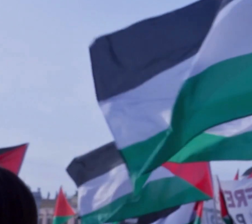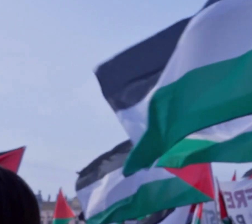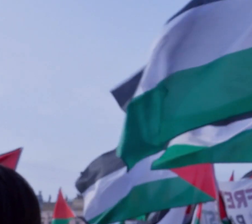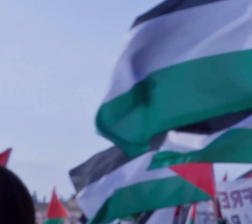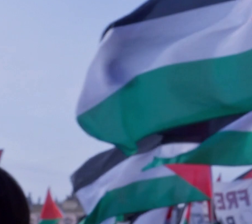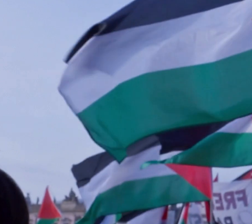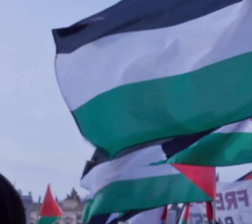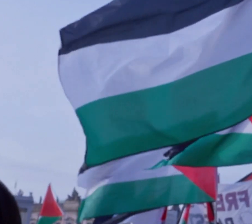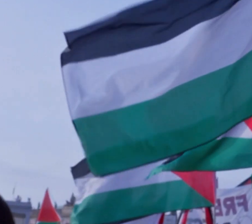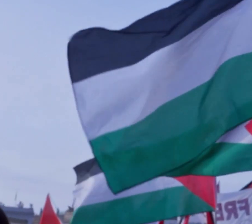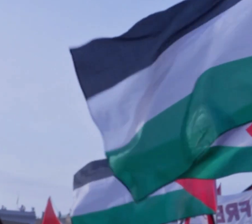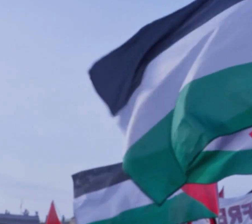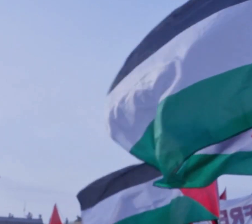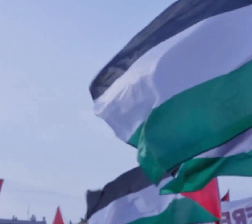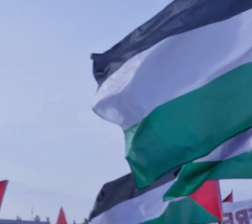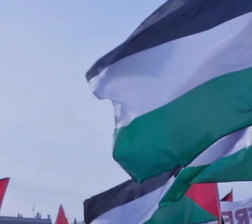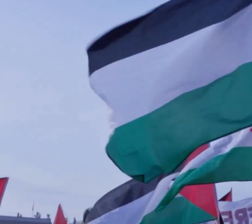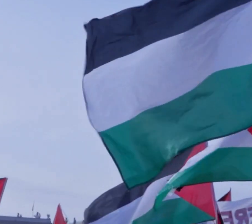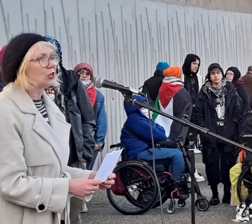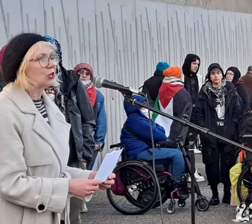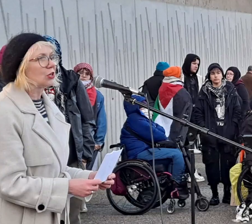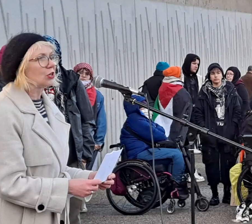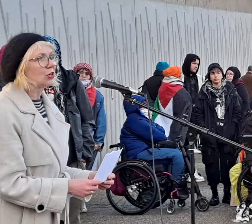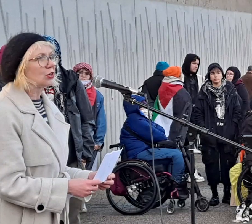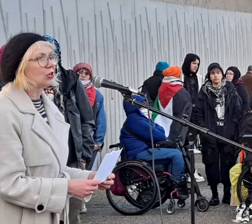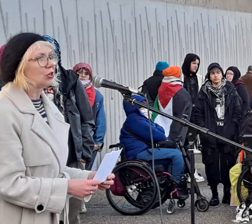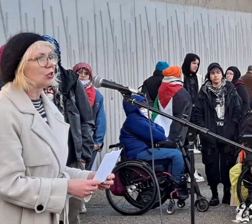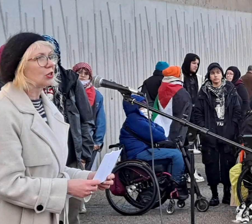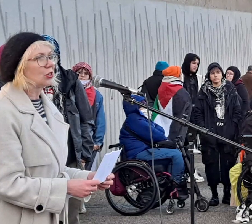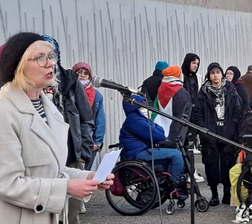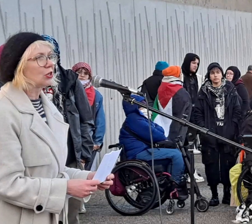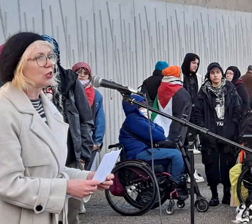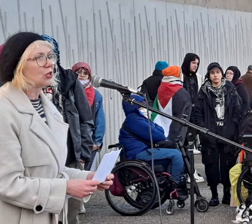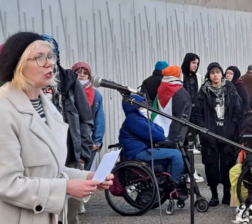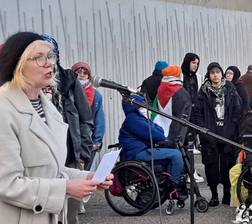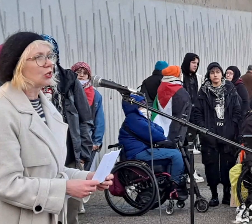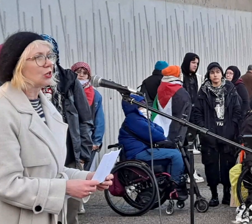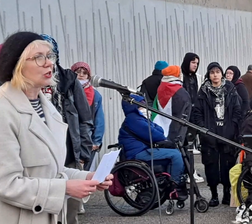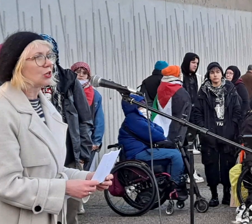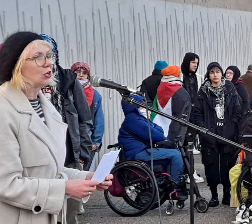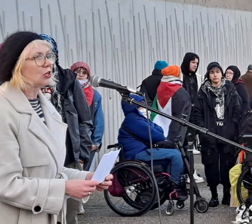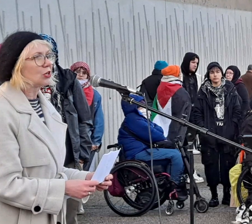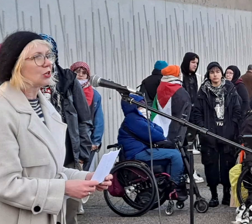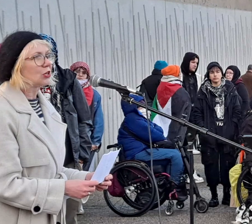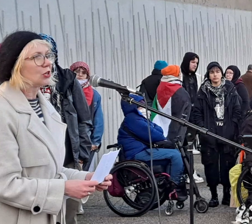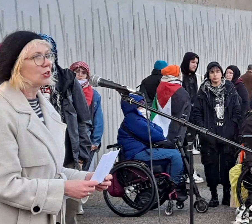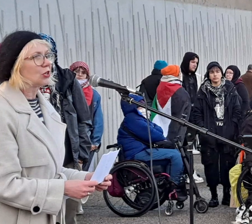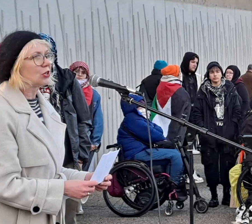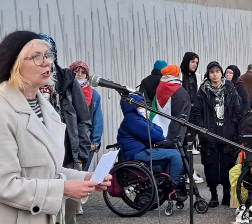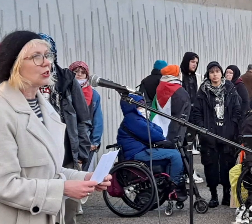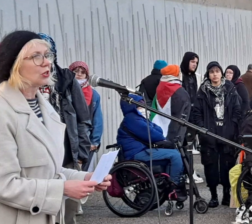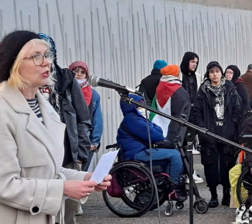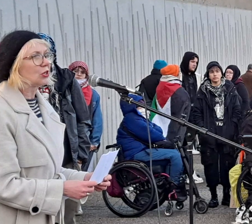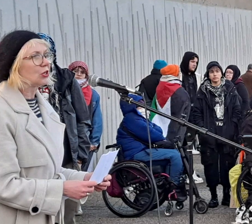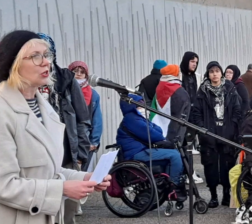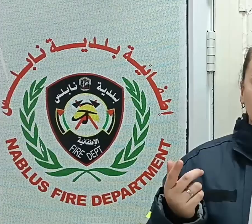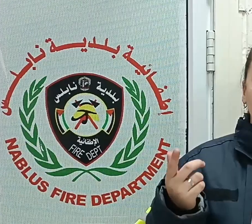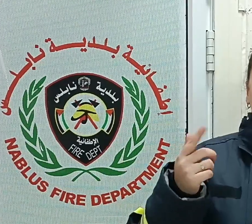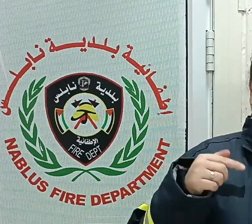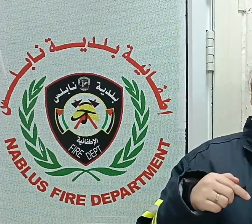and lobby for the immediate ceasefire that is killing our